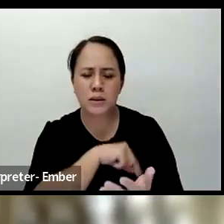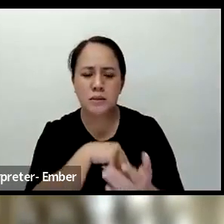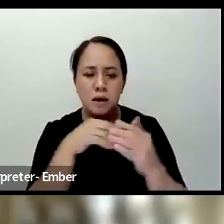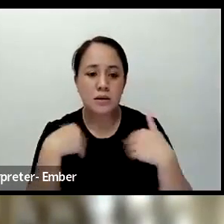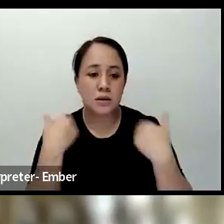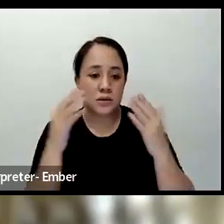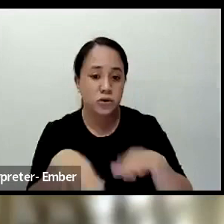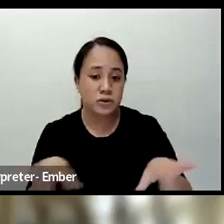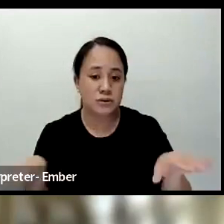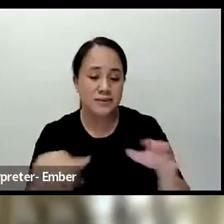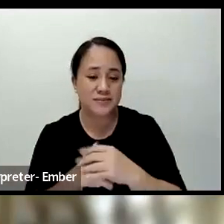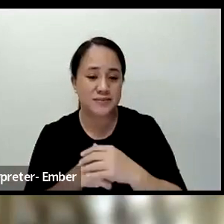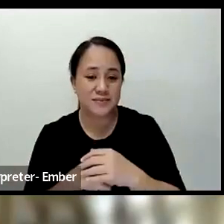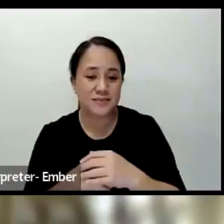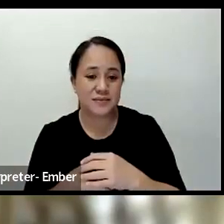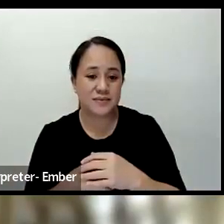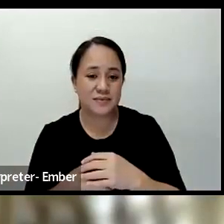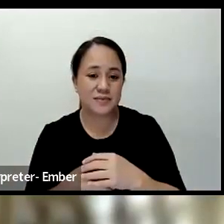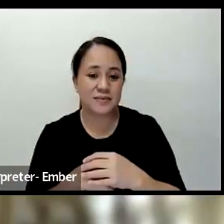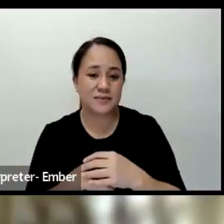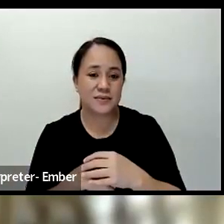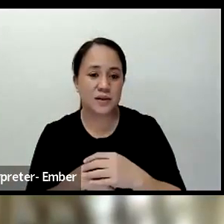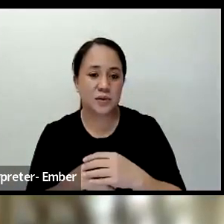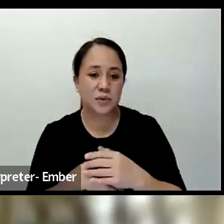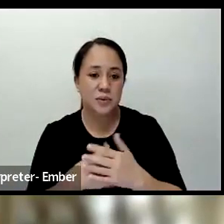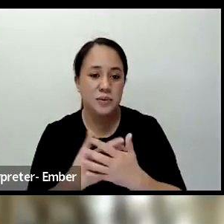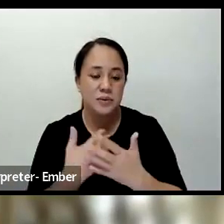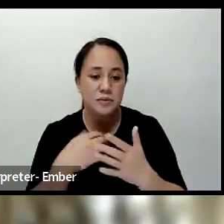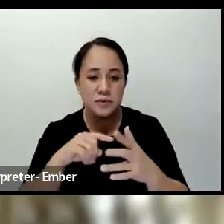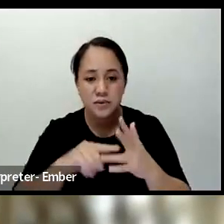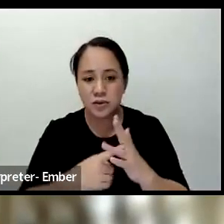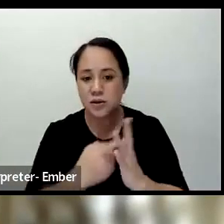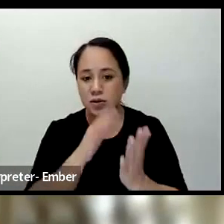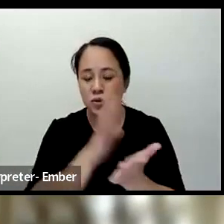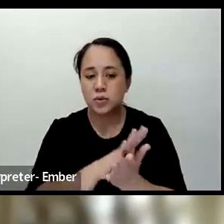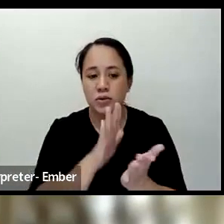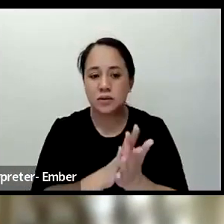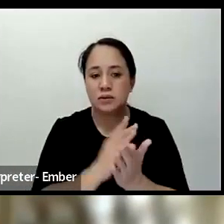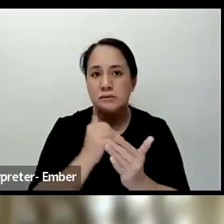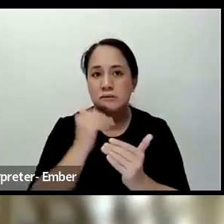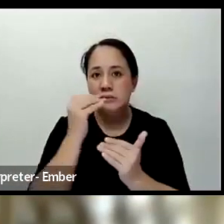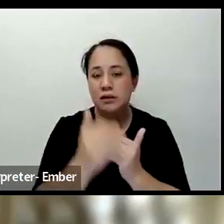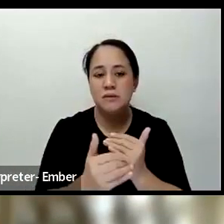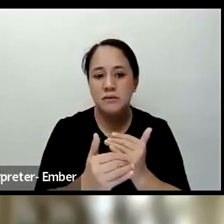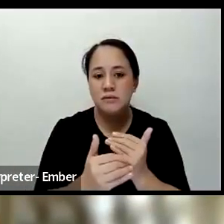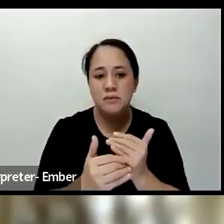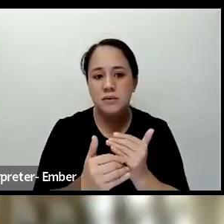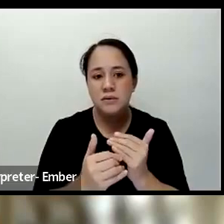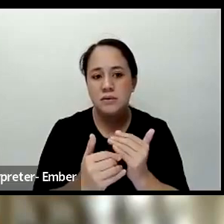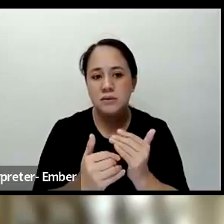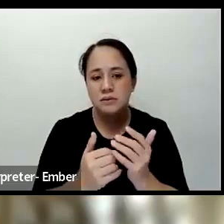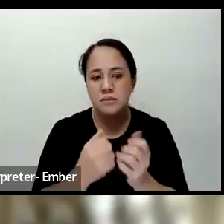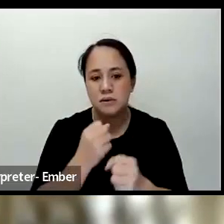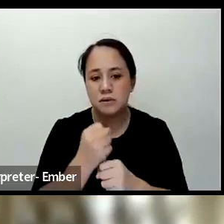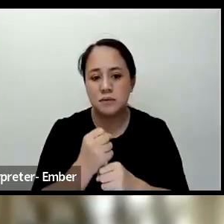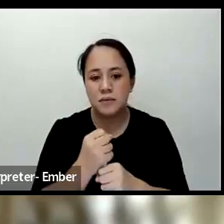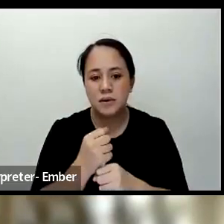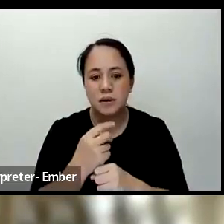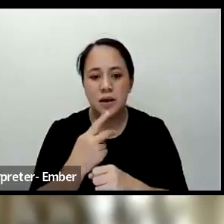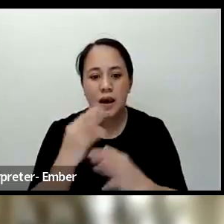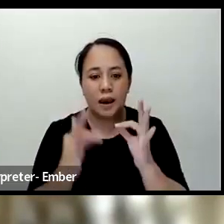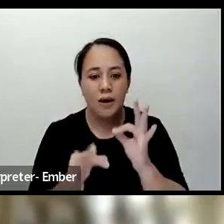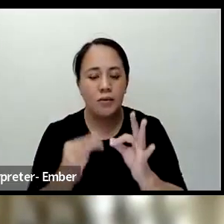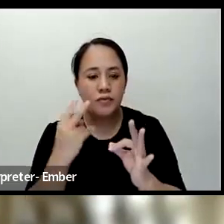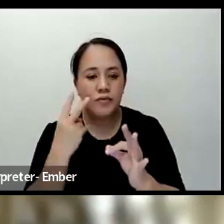be entering the school in the next in the coming years if they are, they have